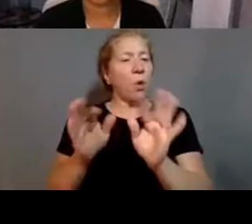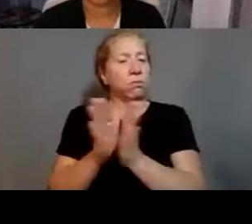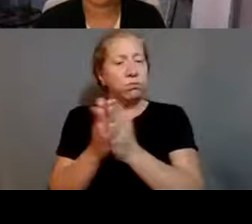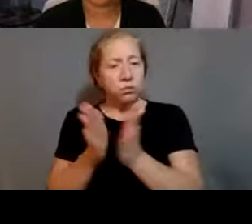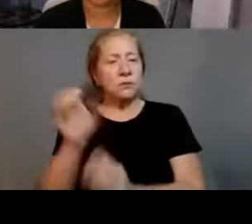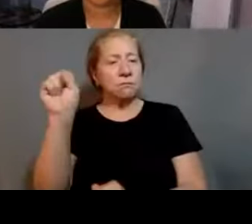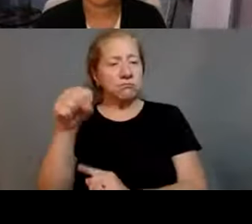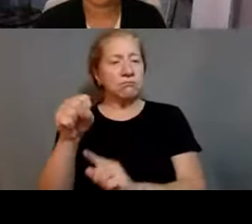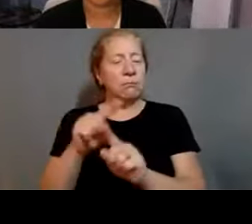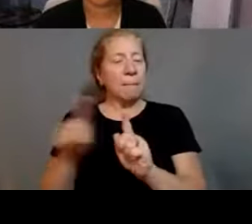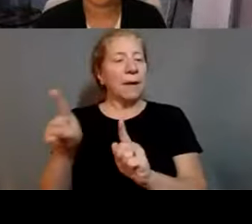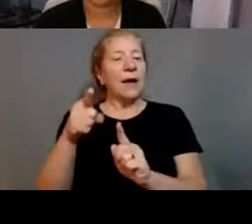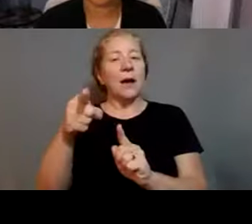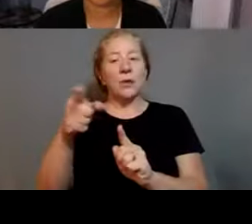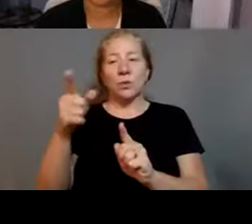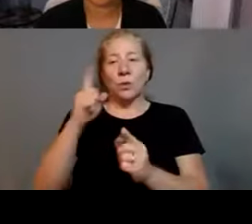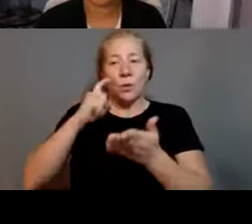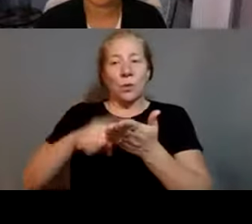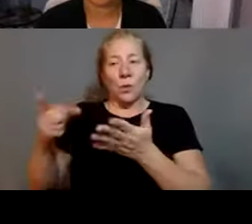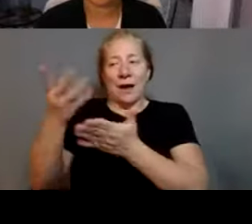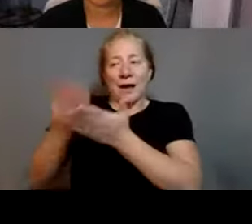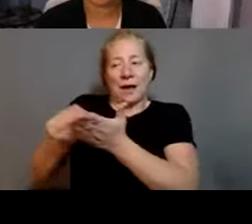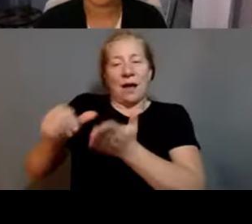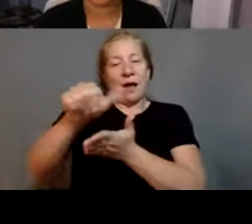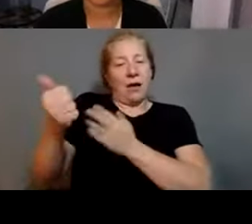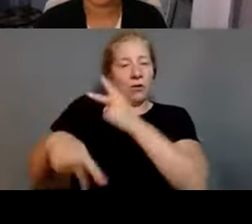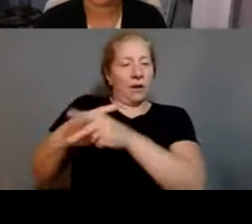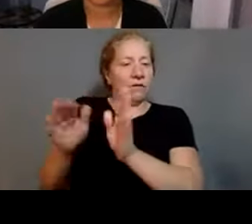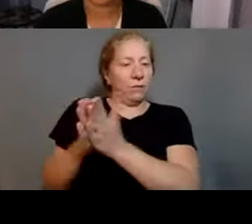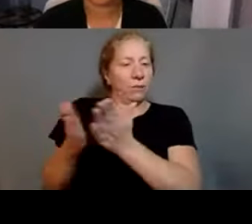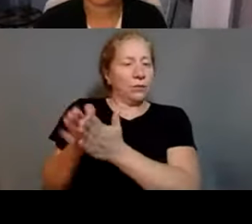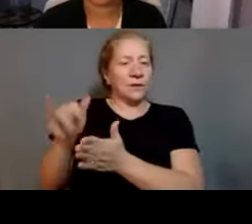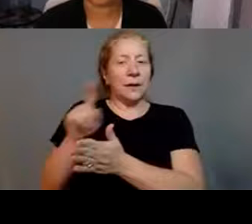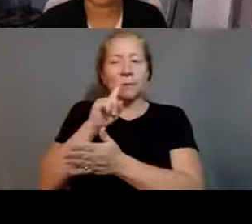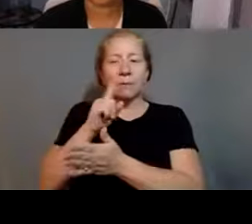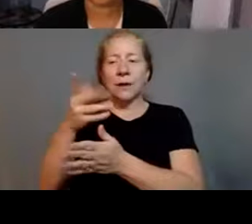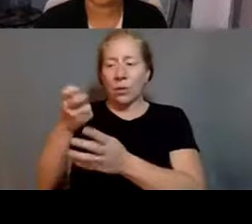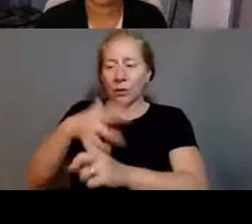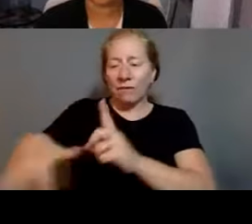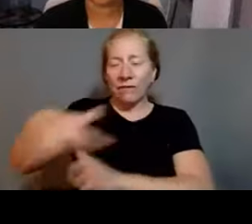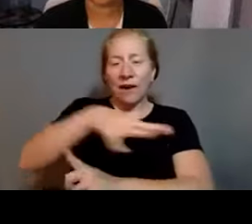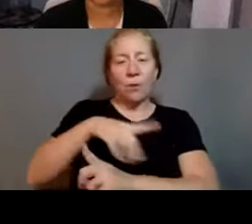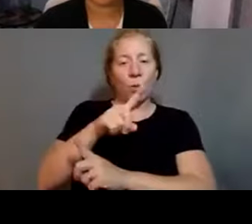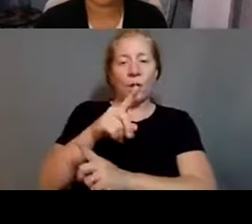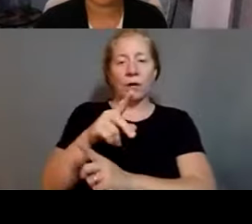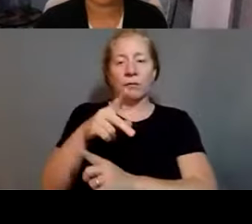and creating an environment for people of color to succeed in, where